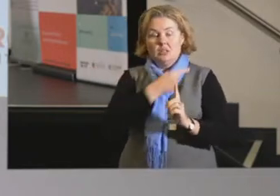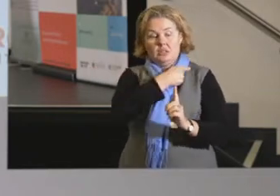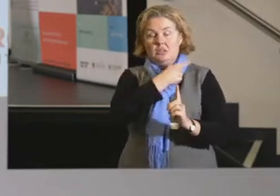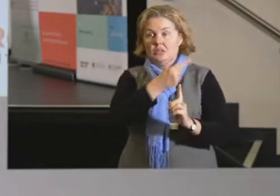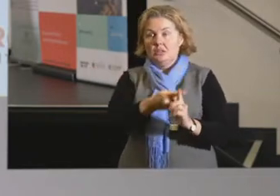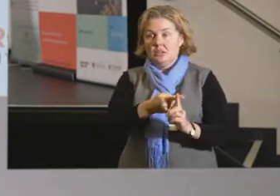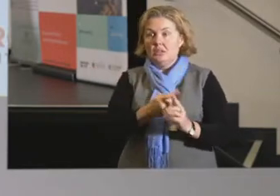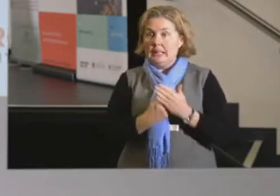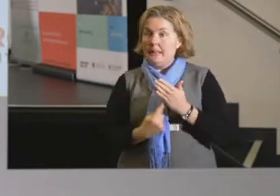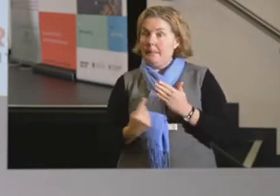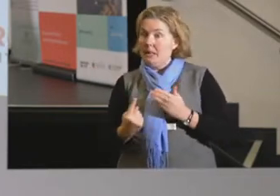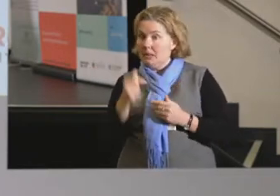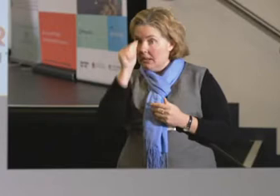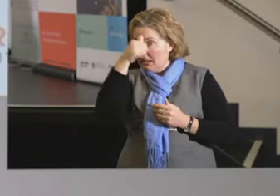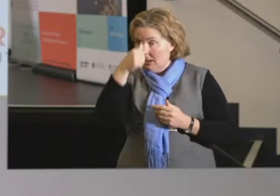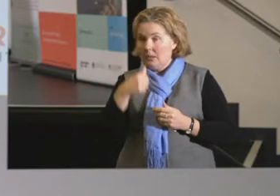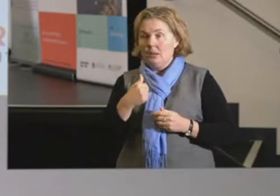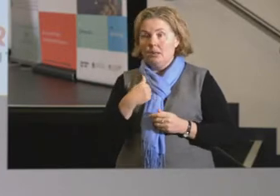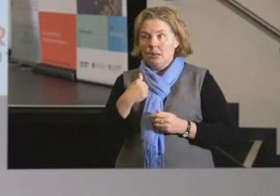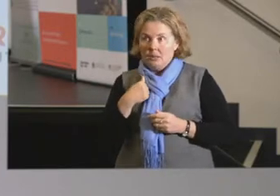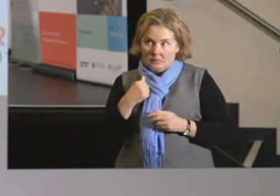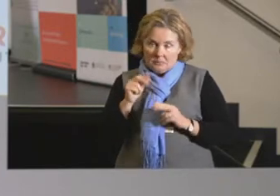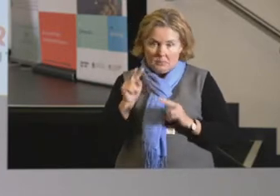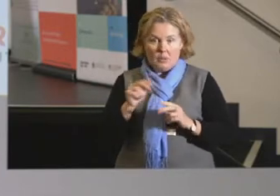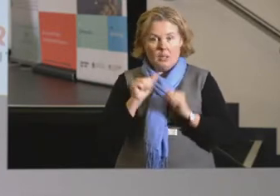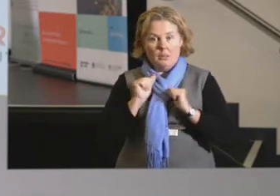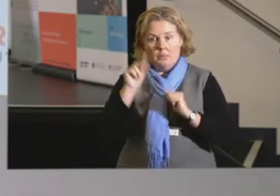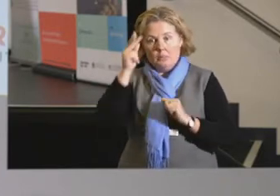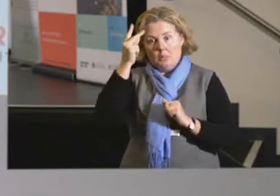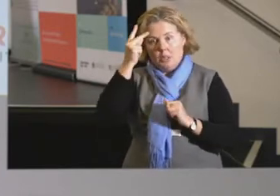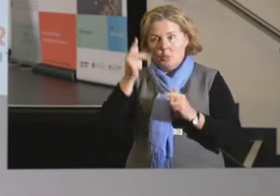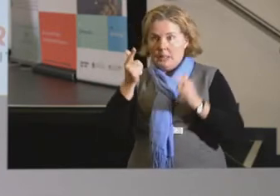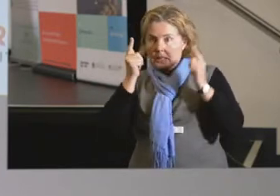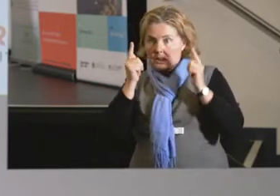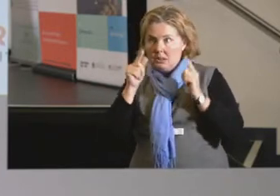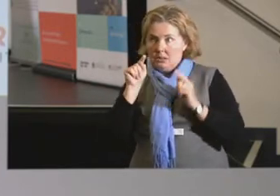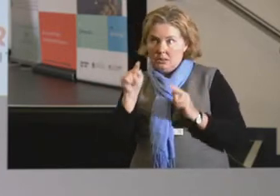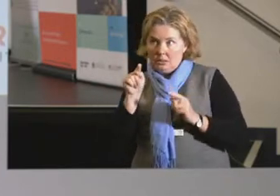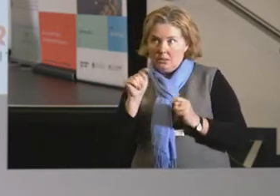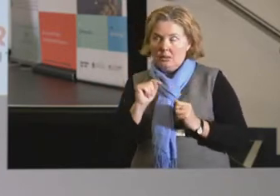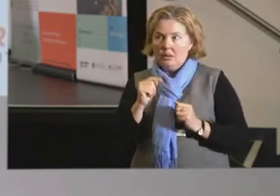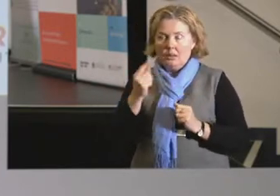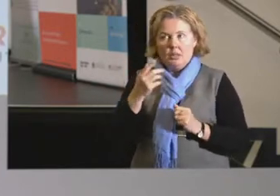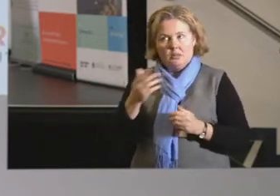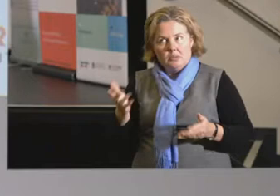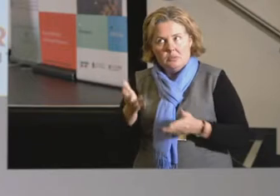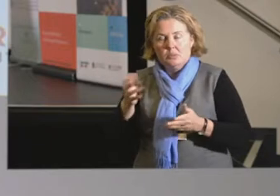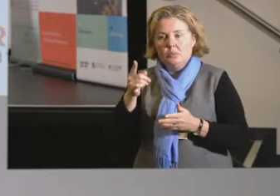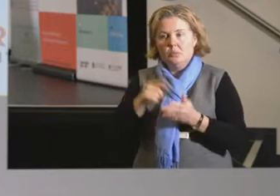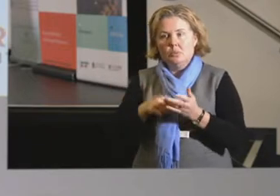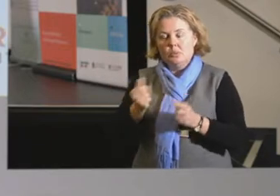our leadership, our political leadership, gave us a vision of creating